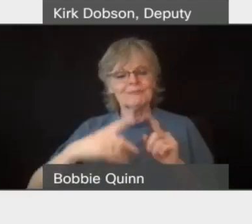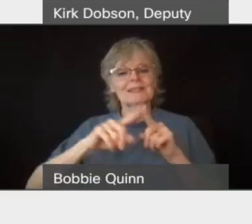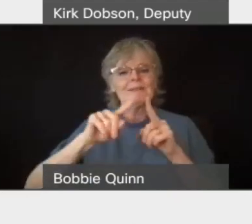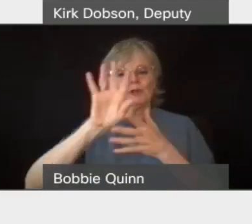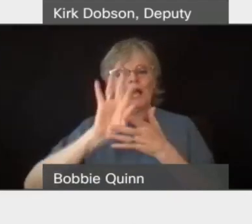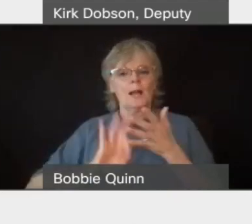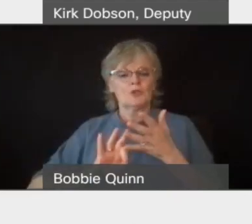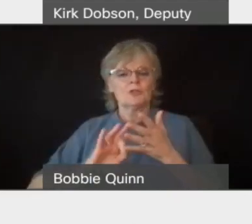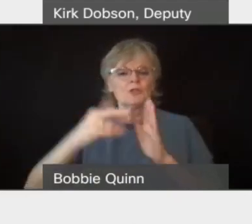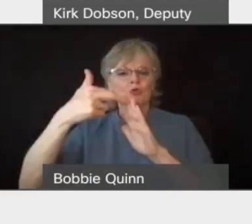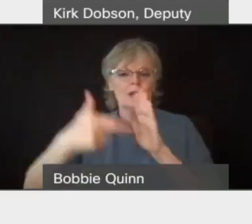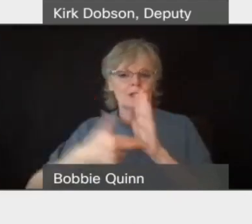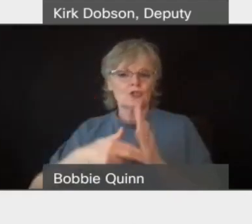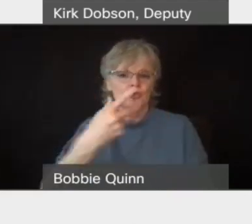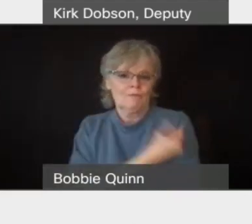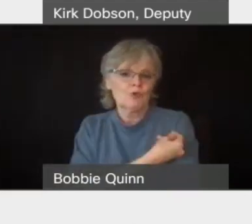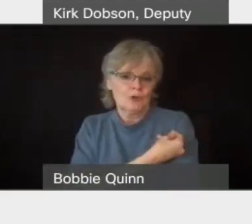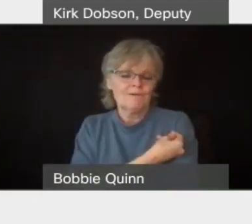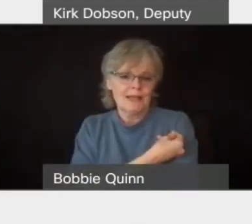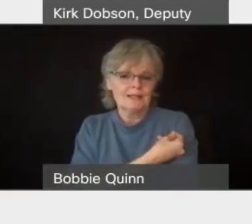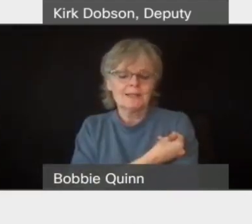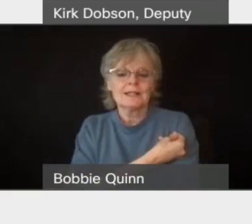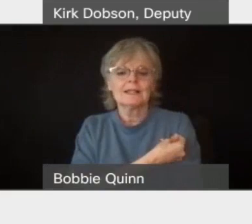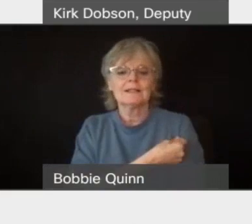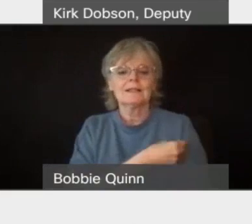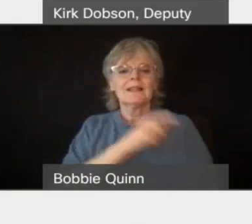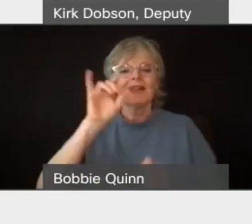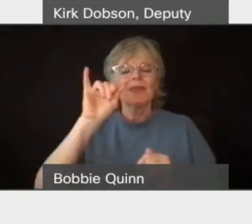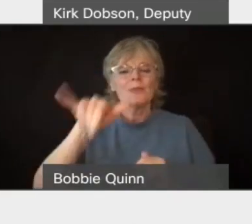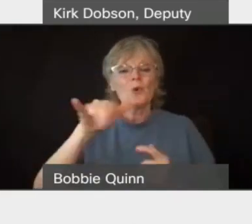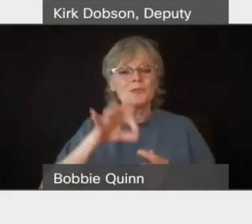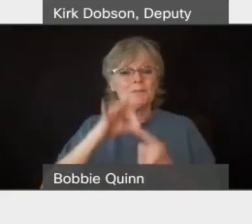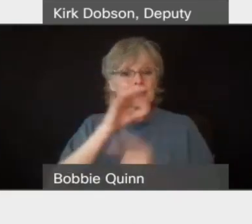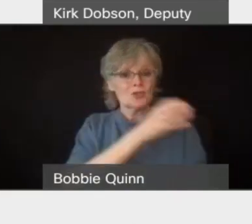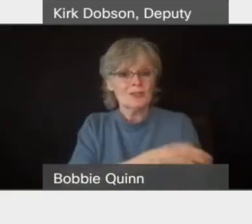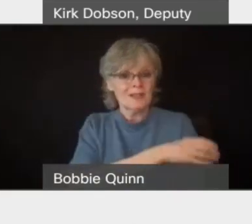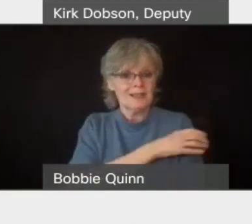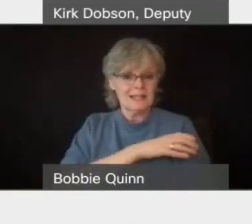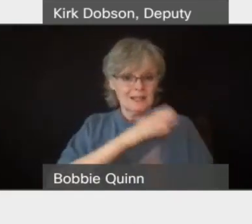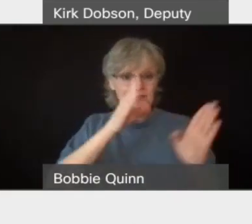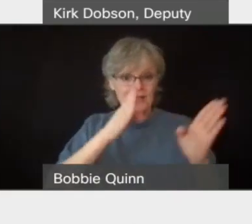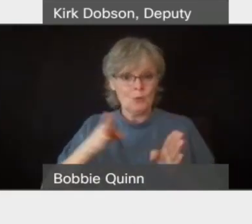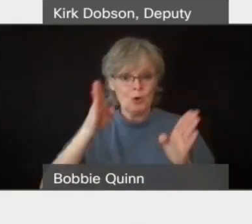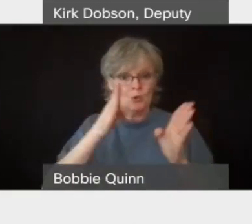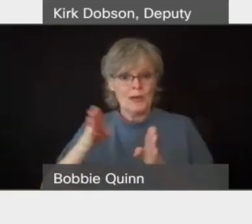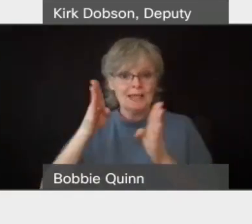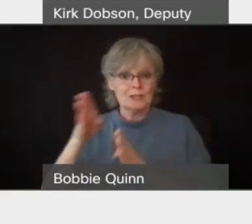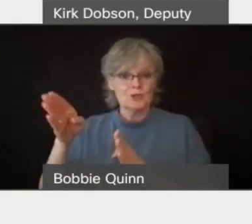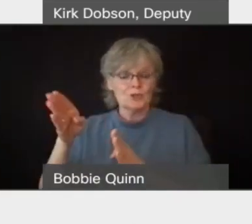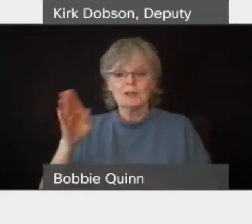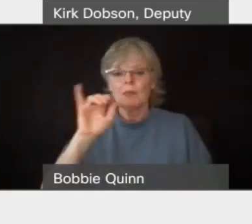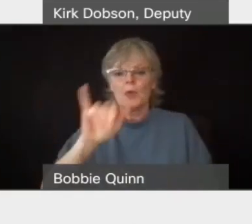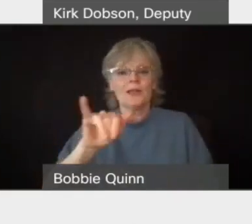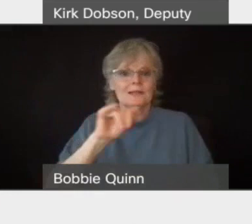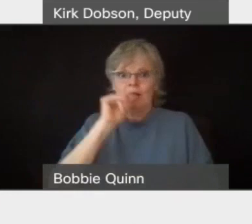get a vaccine. So these special clinics that have been arranged are certainly not the